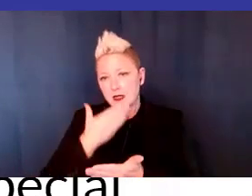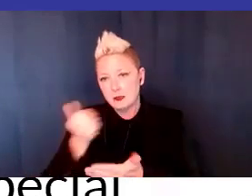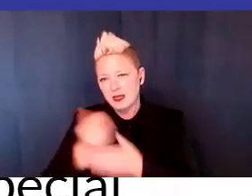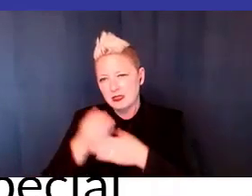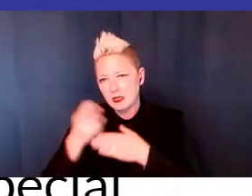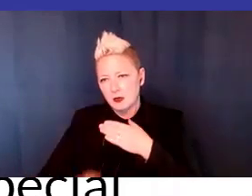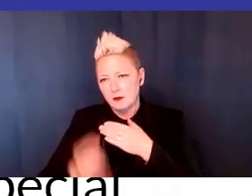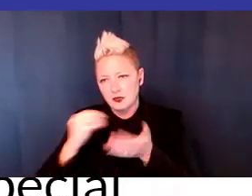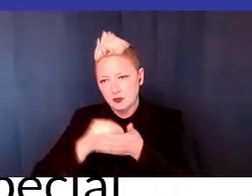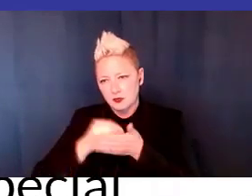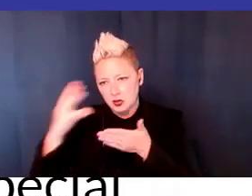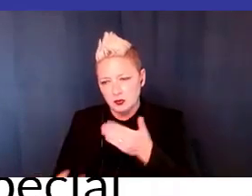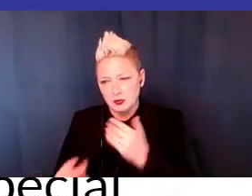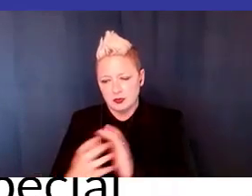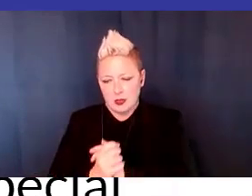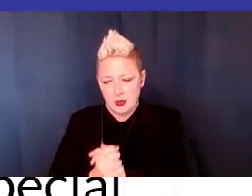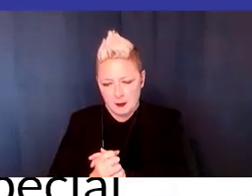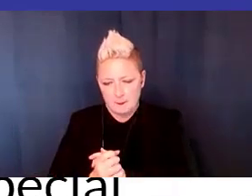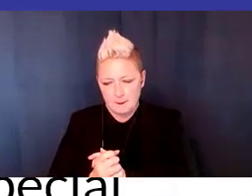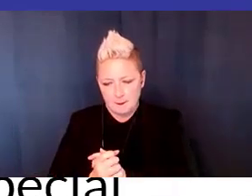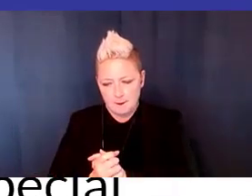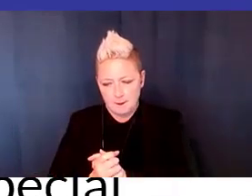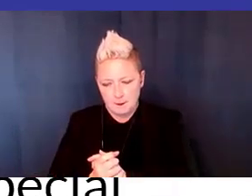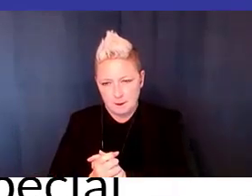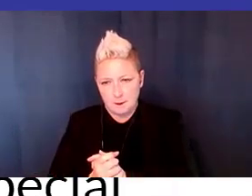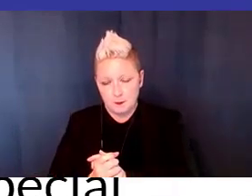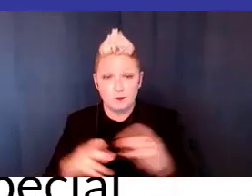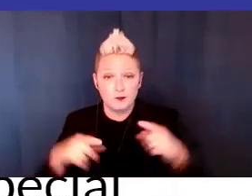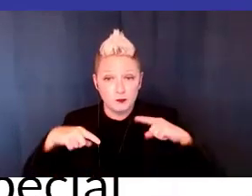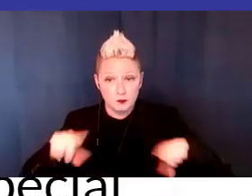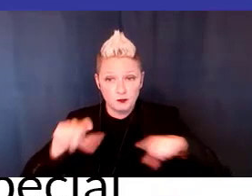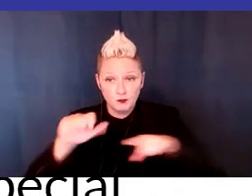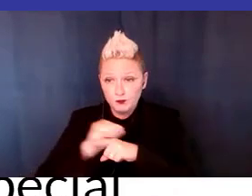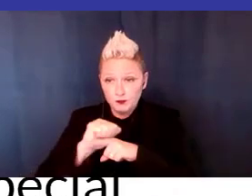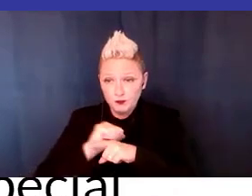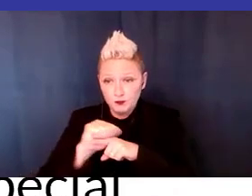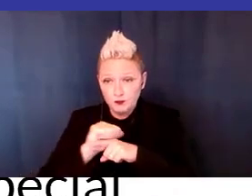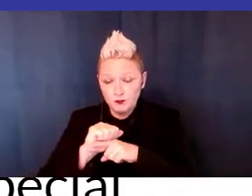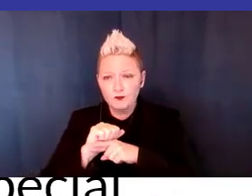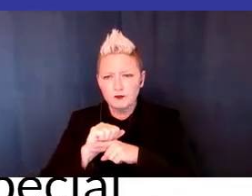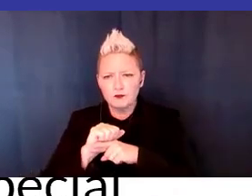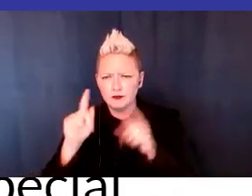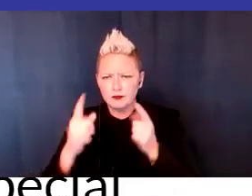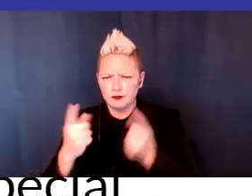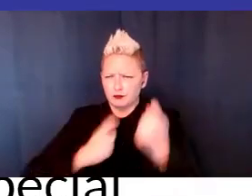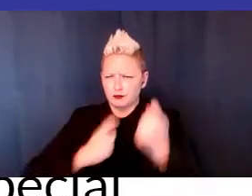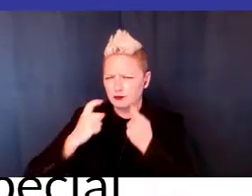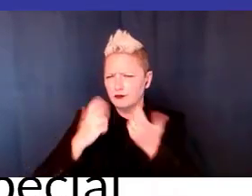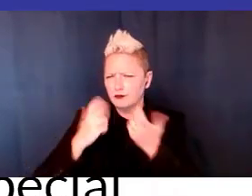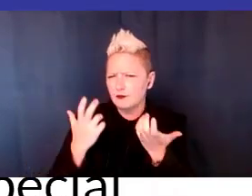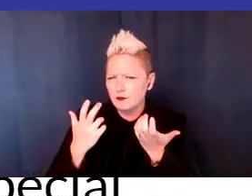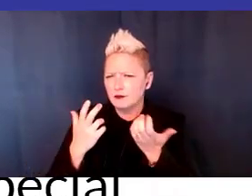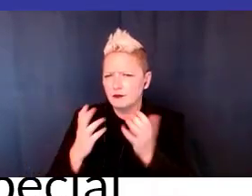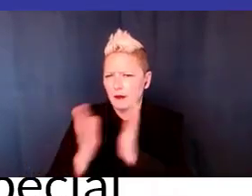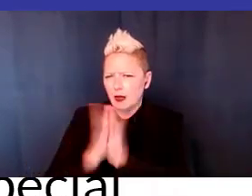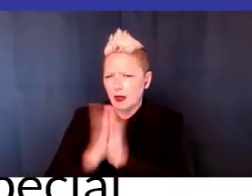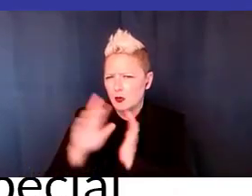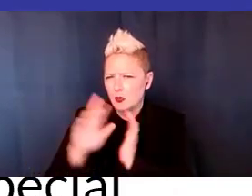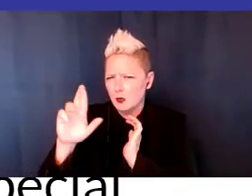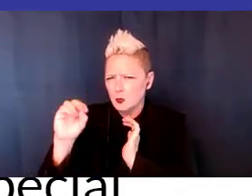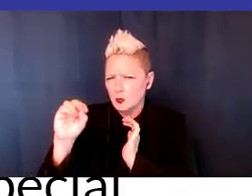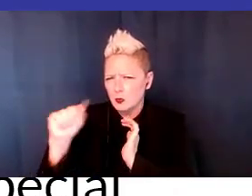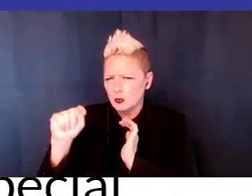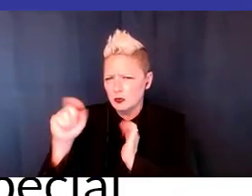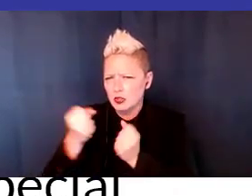students. Well, as we were doing those trainings, we would often get questions when we're talking about root cause analysis